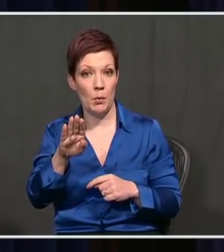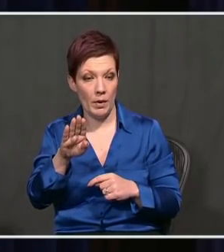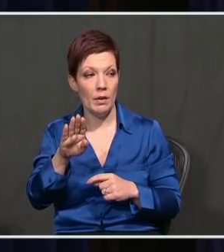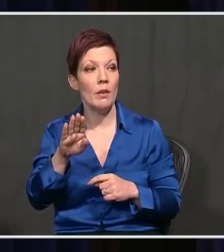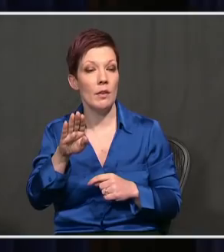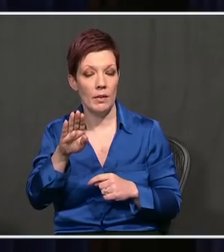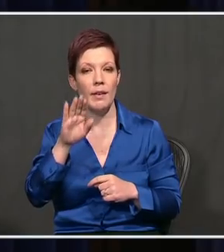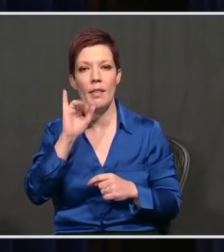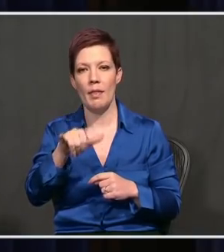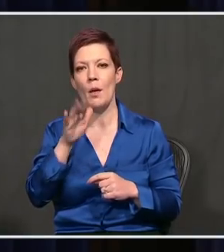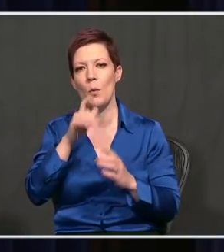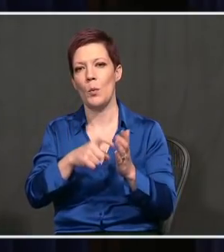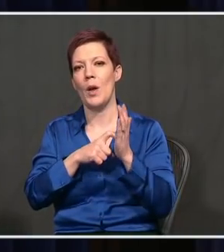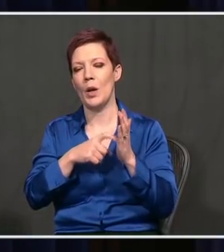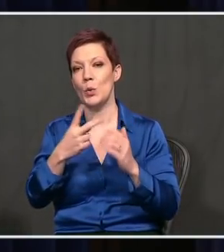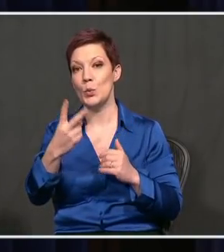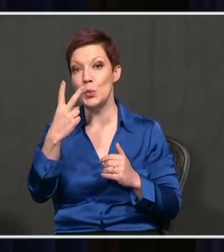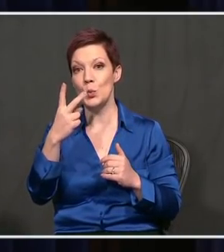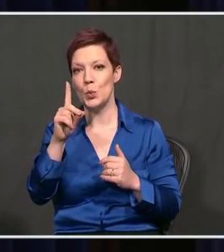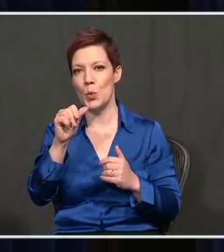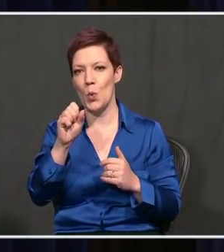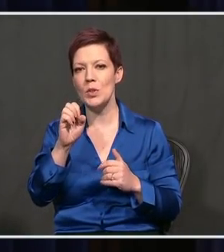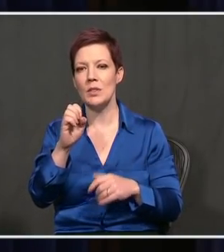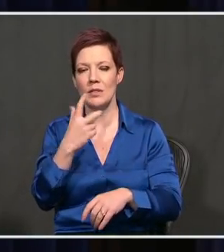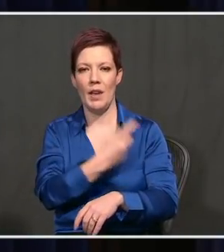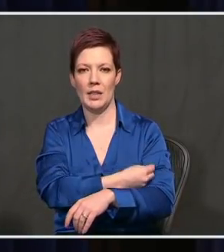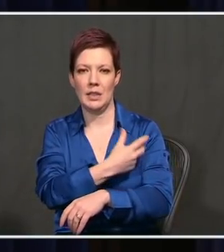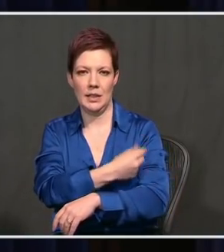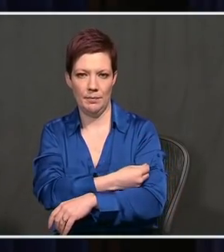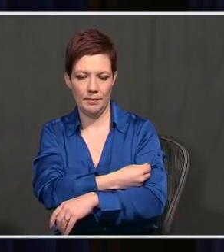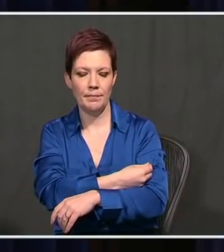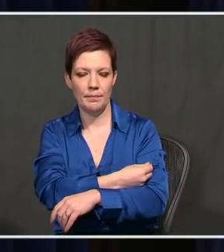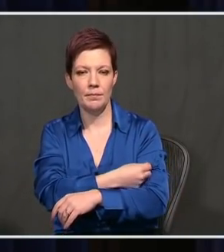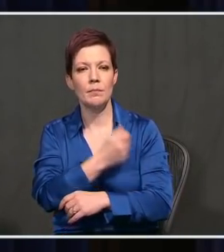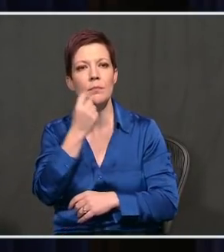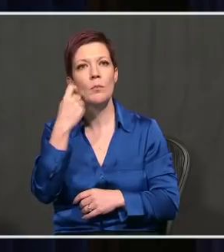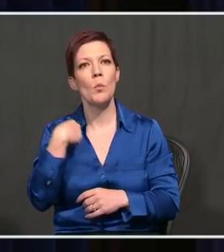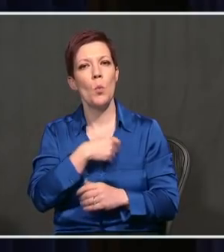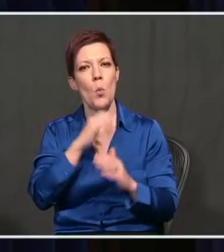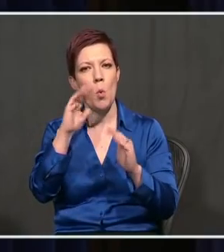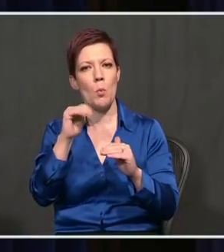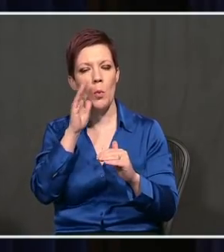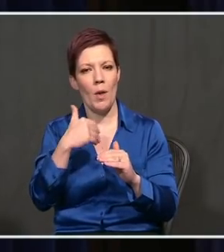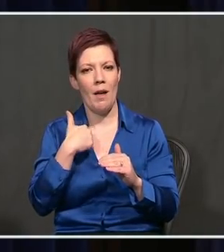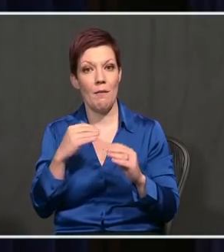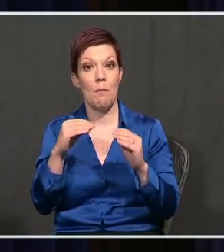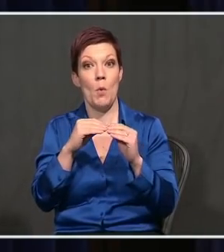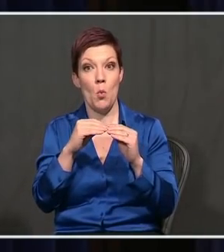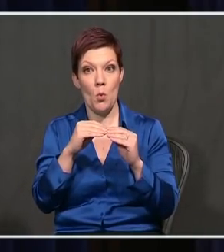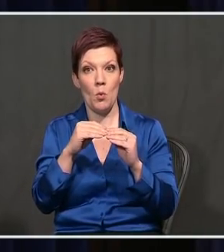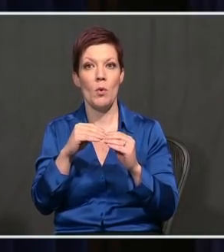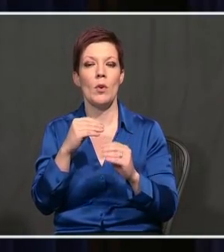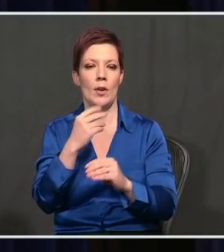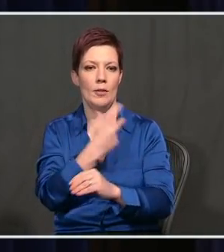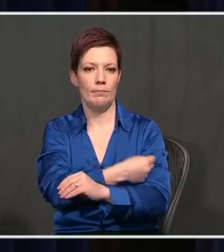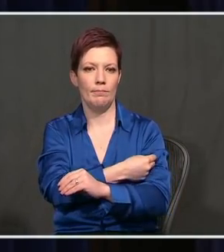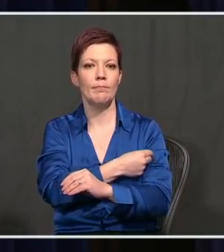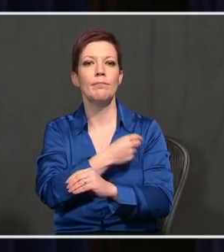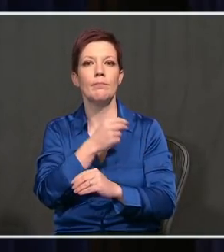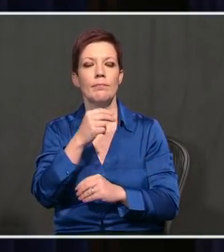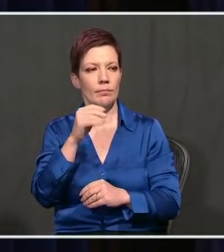that require two doses of vaccine. And we hope to either have more vaccine doses of the messenger RNA